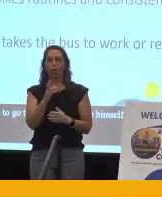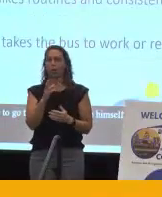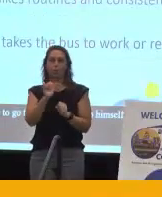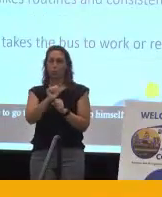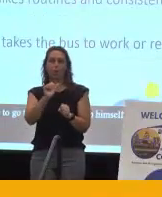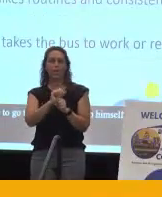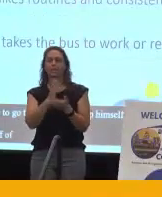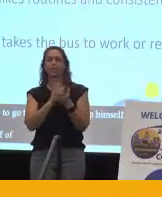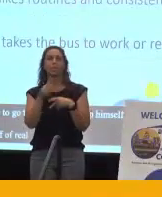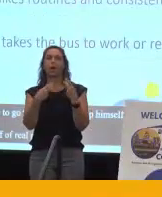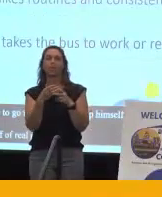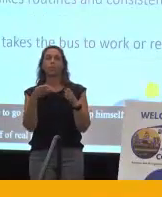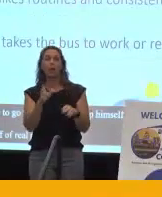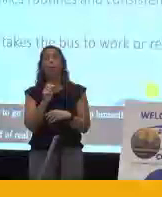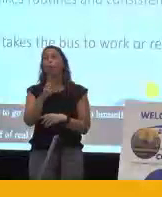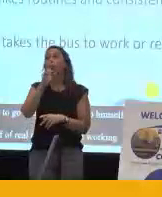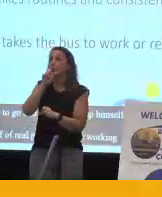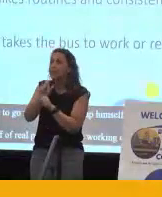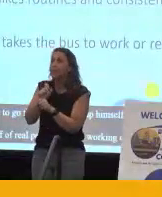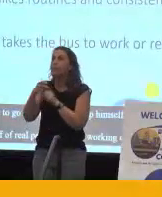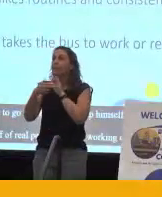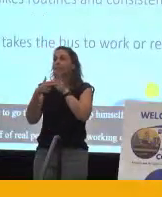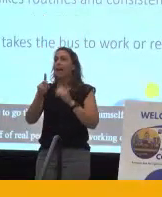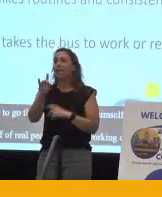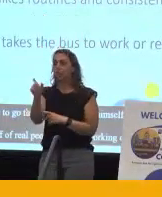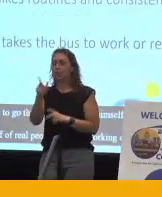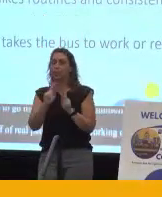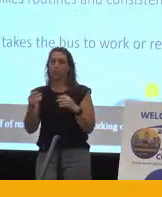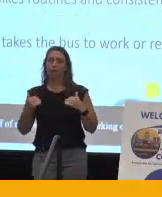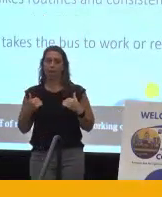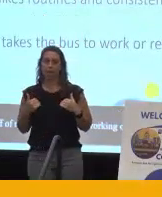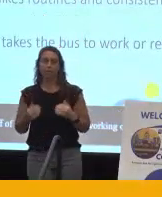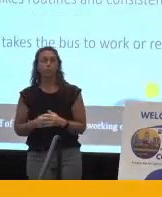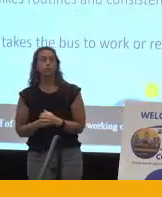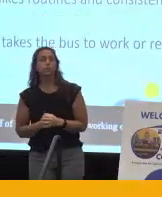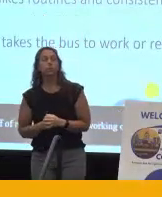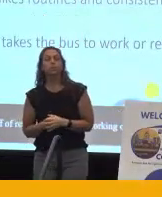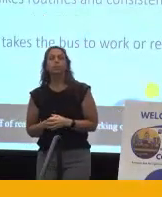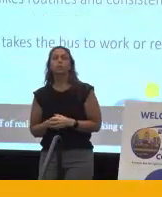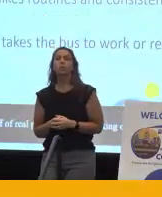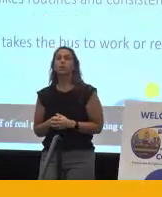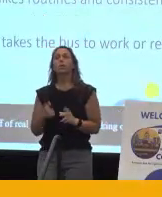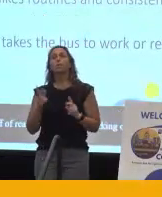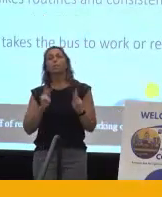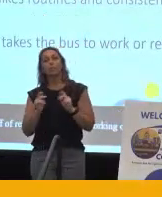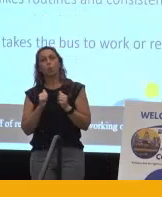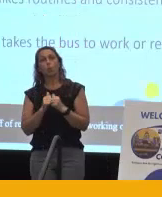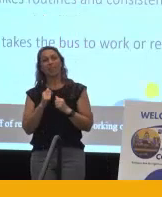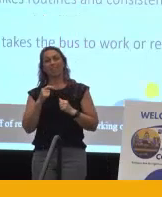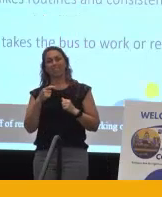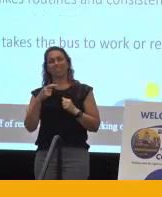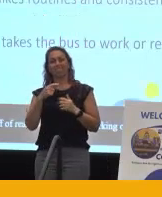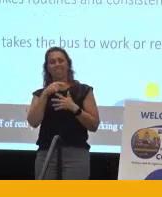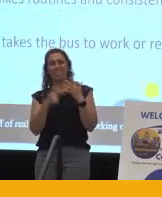way, or real diagnoses that individuals have, to show you that people with this type of